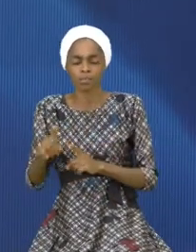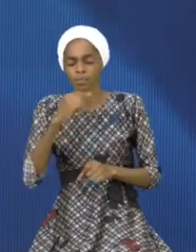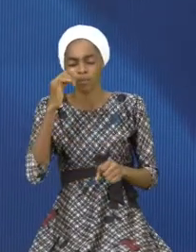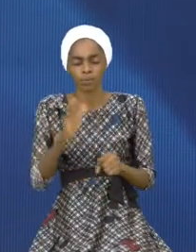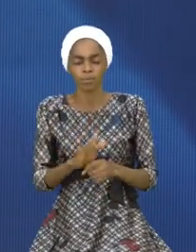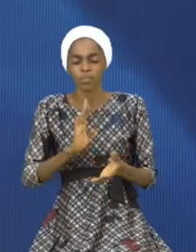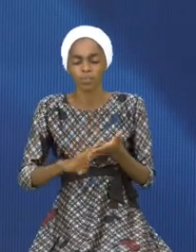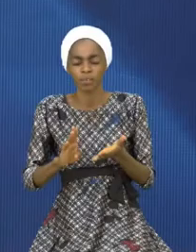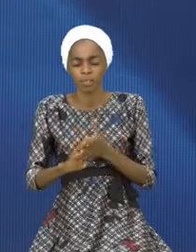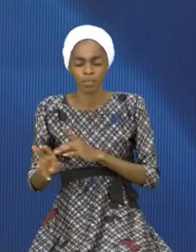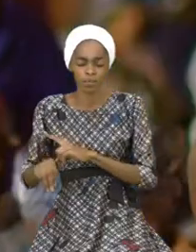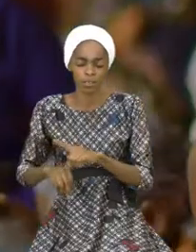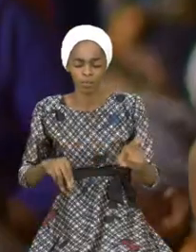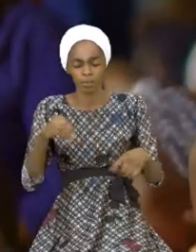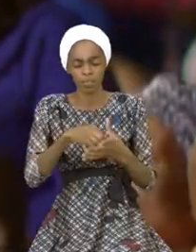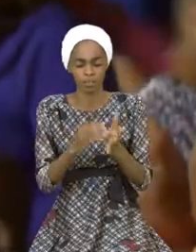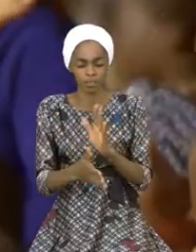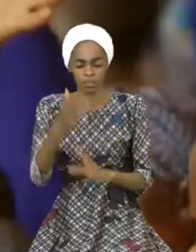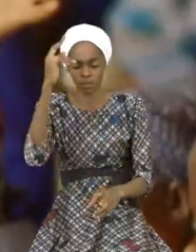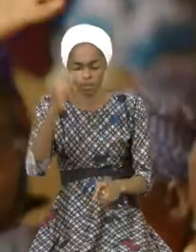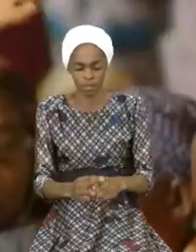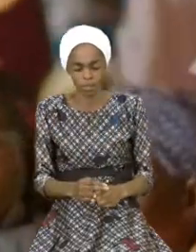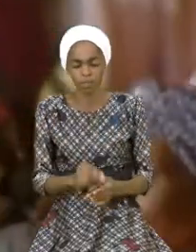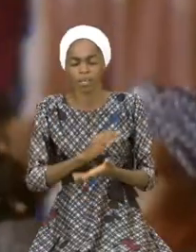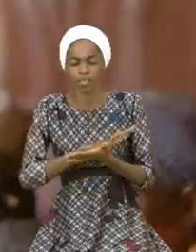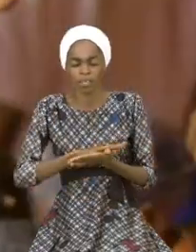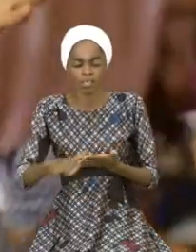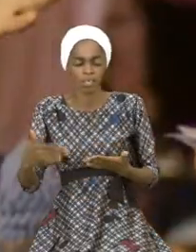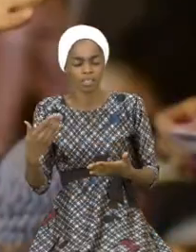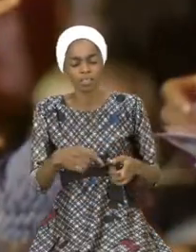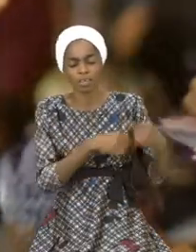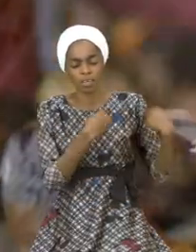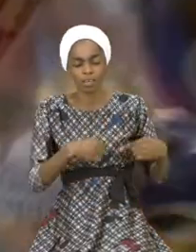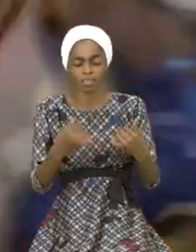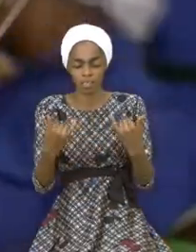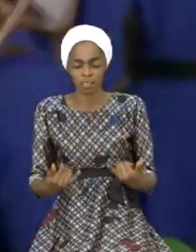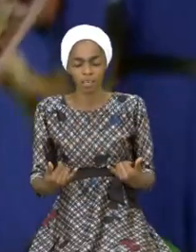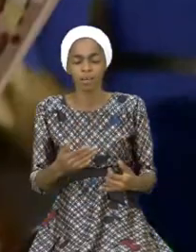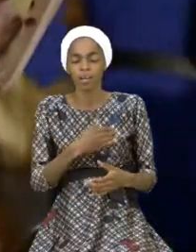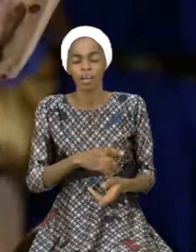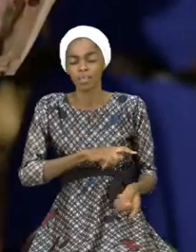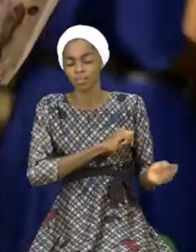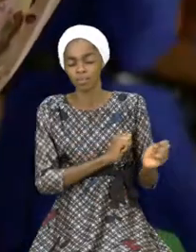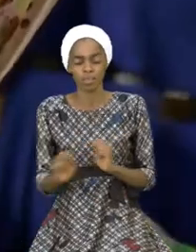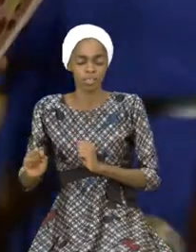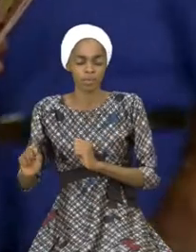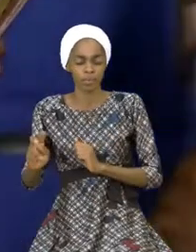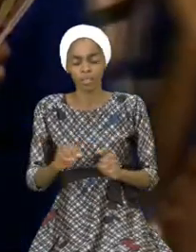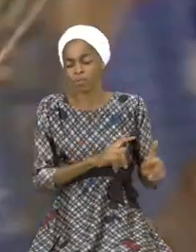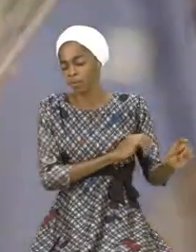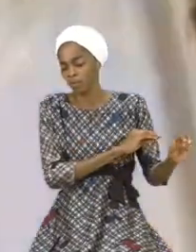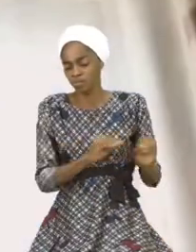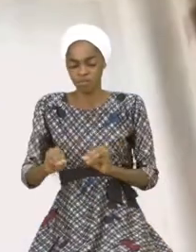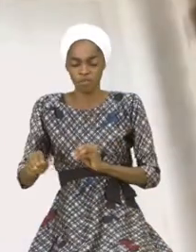them in Jesus' name. Cleanse their hearts now and transfer them and translate